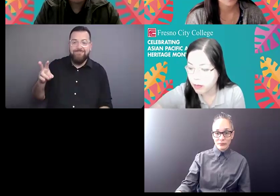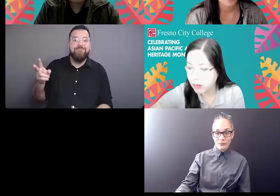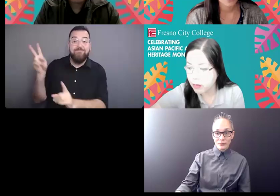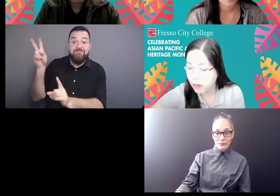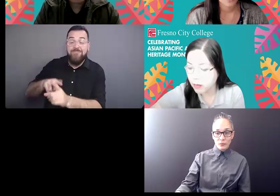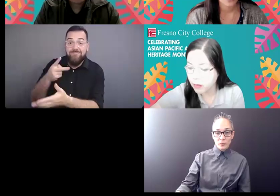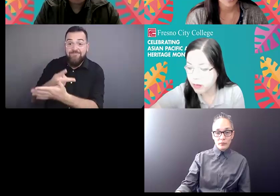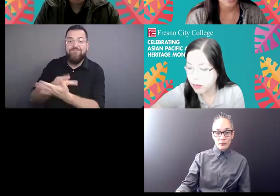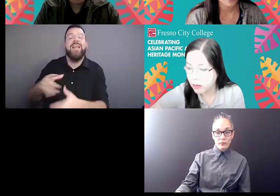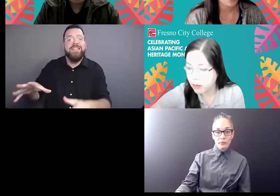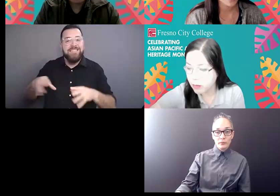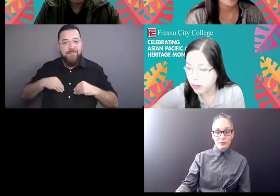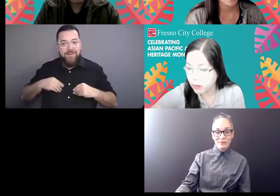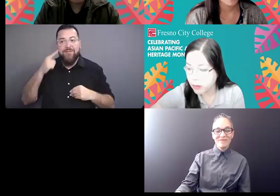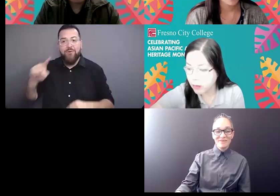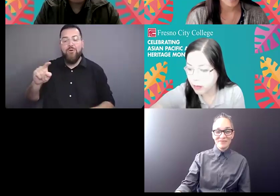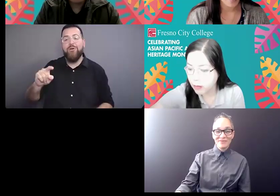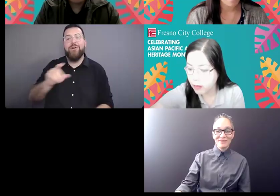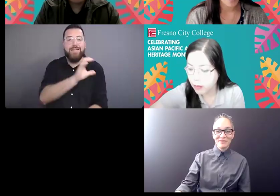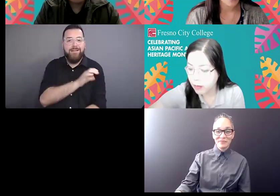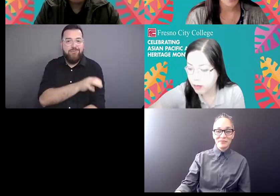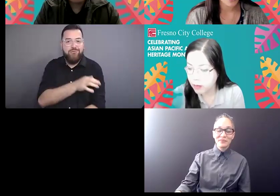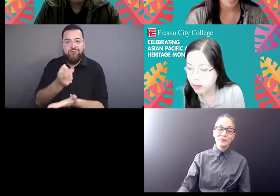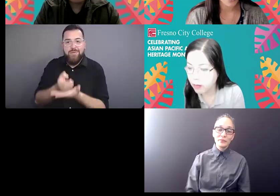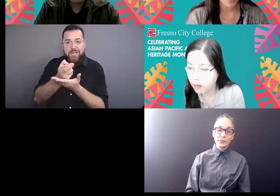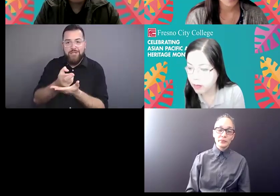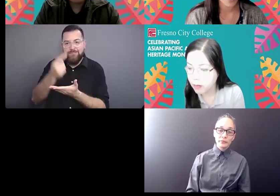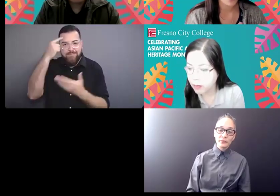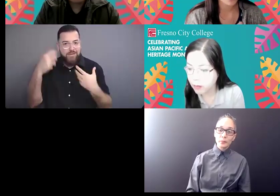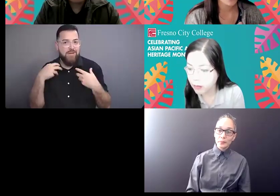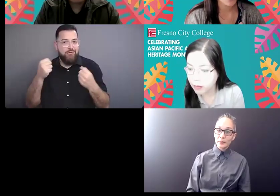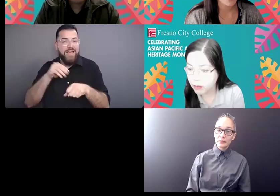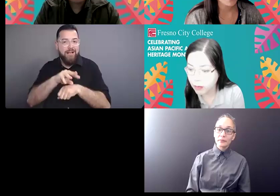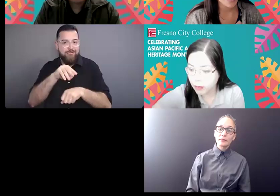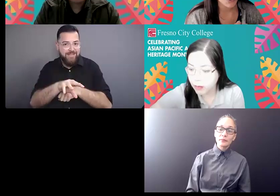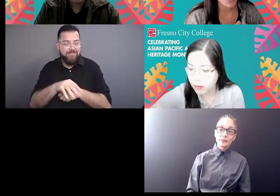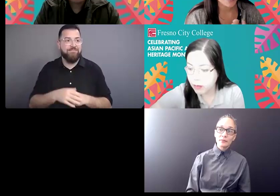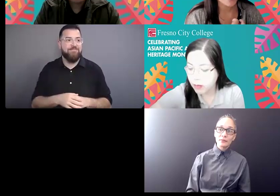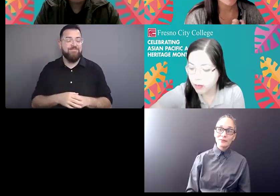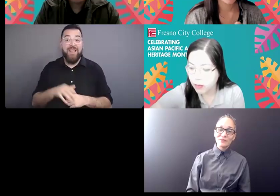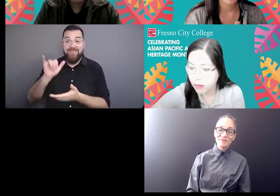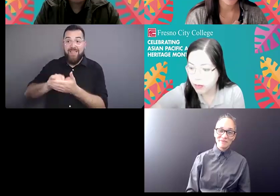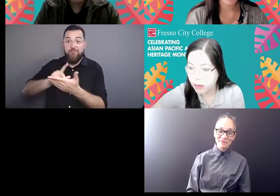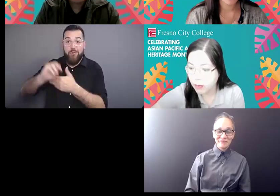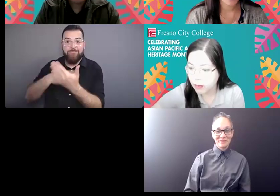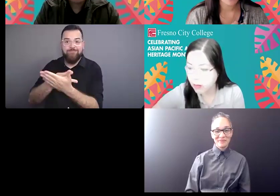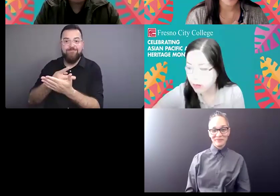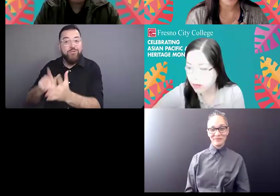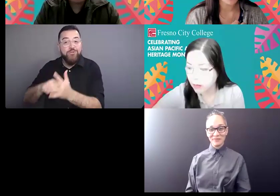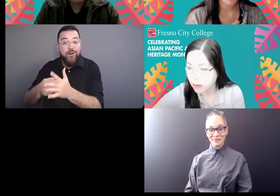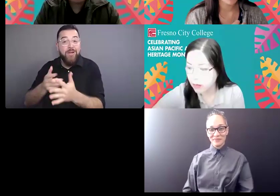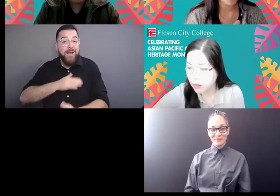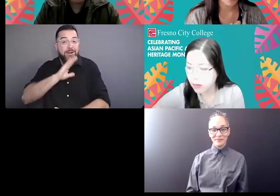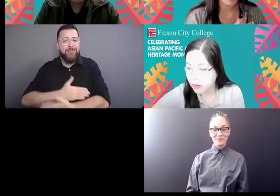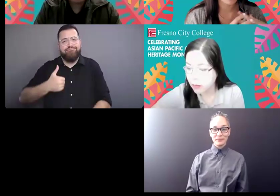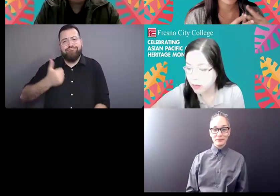clinical rehabilitation and mental health counseling. I started that program when my daughter was only 3 months old. And so it was